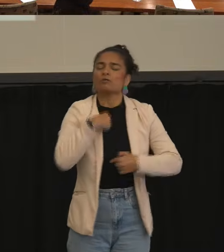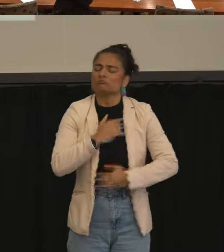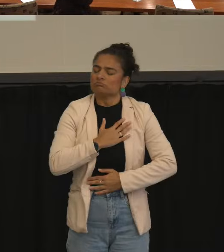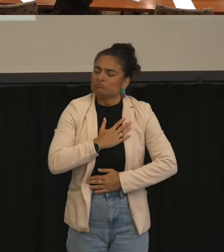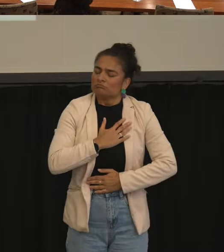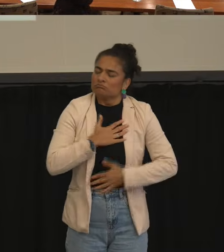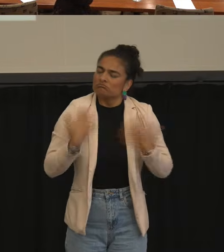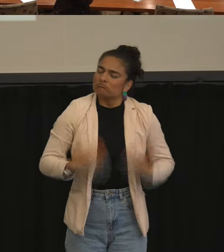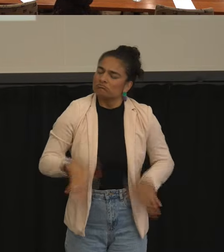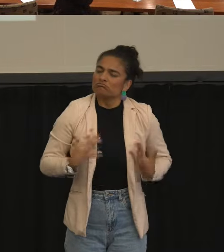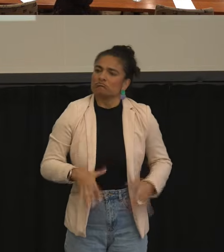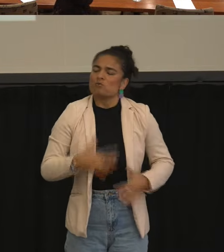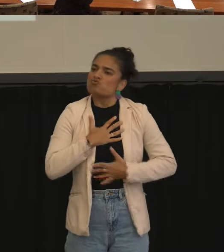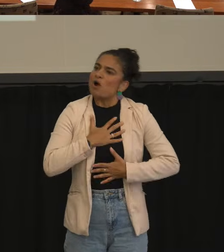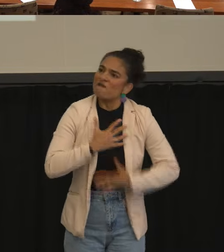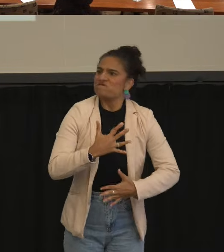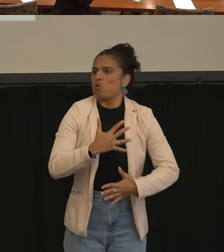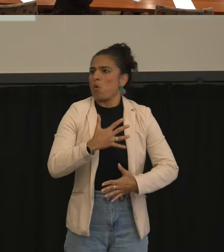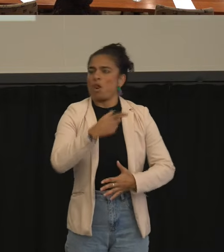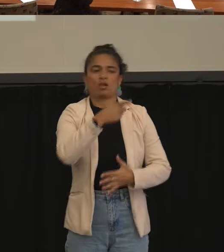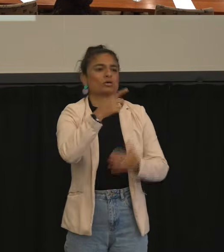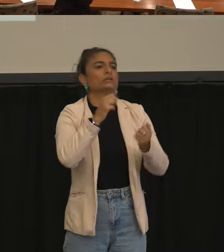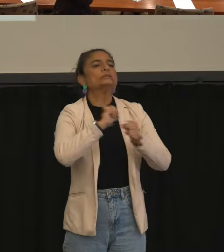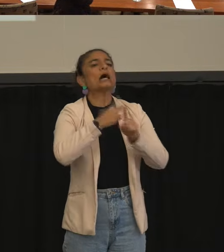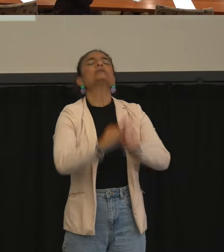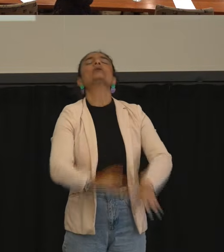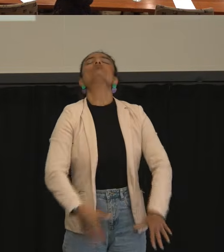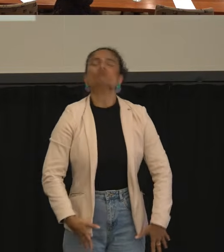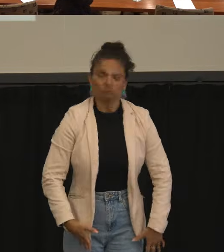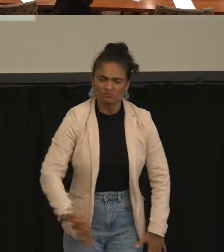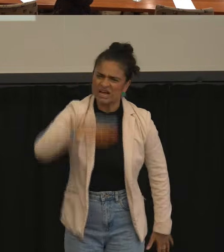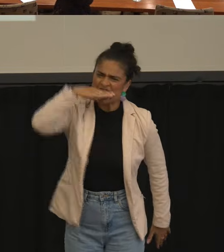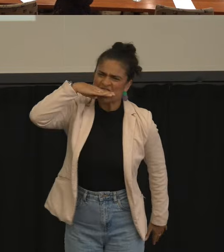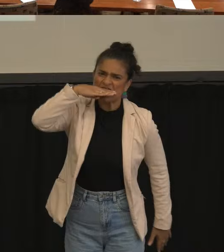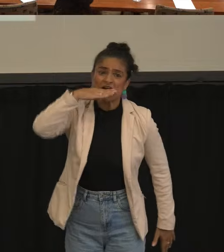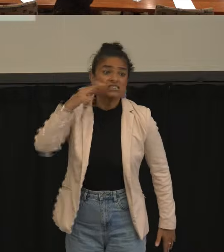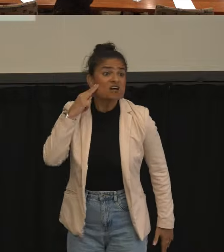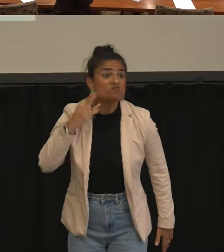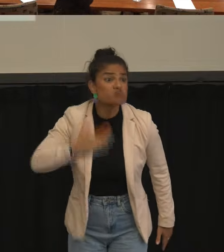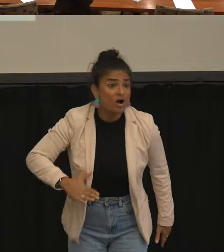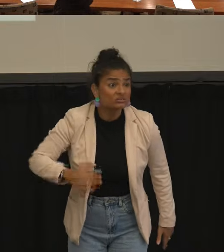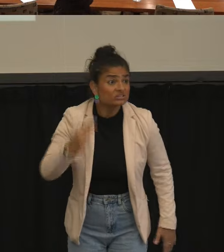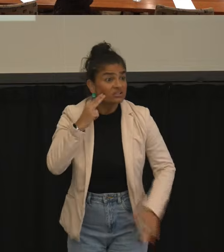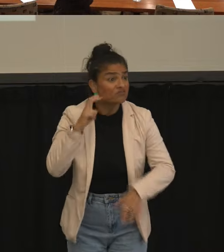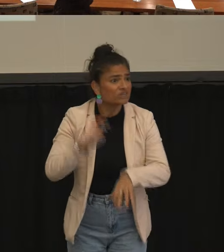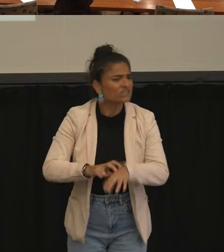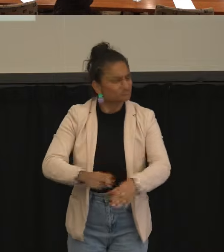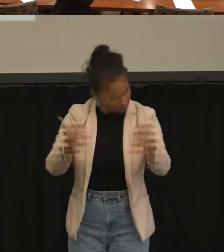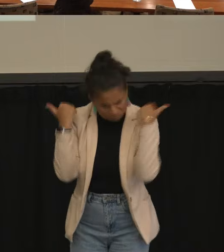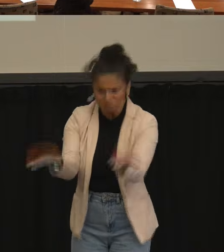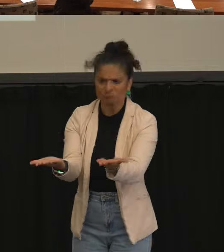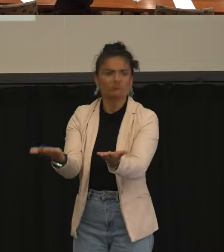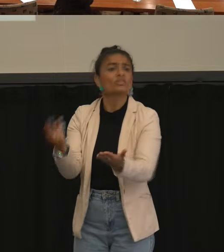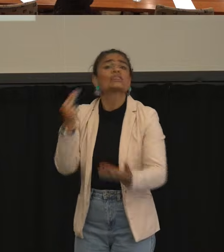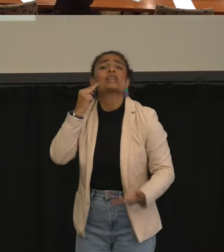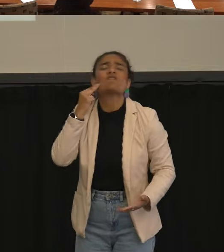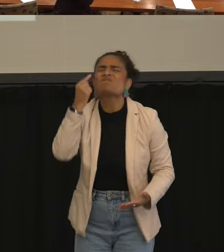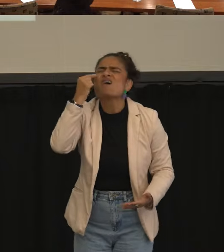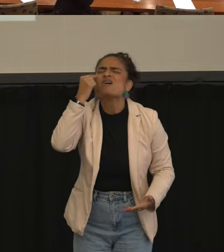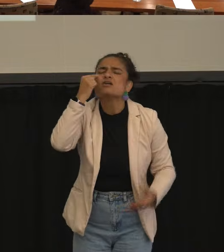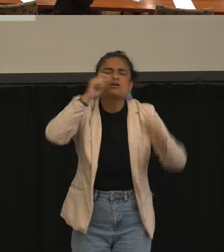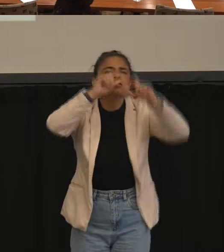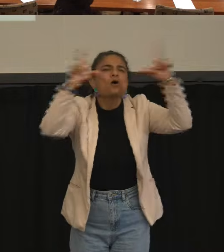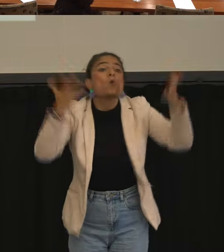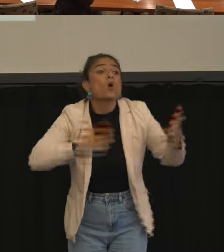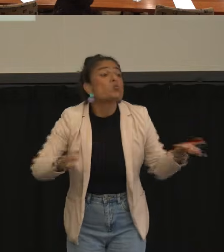We had a lot of back and forths about what we wanted, but it's been a marathon to get to where we are. But we've